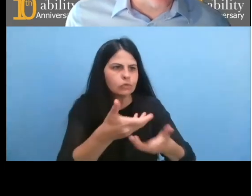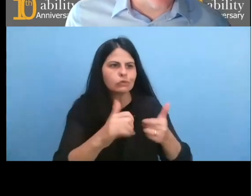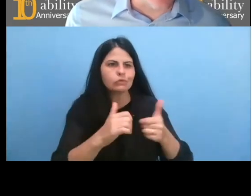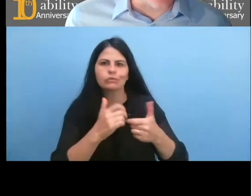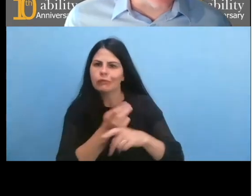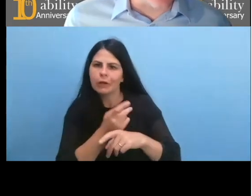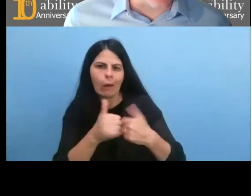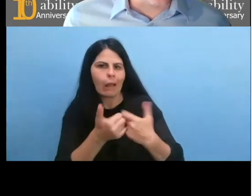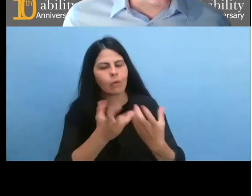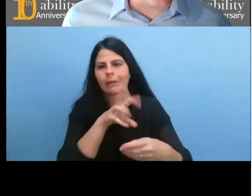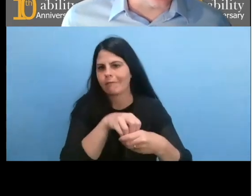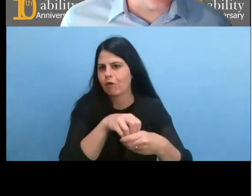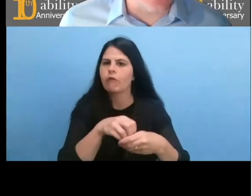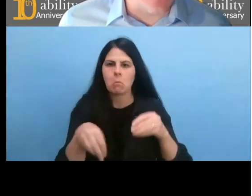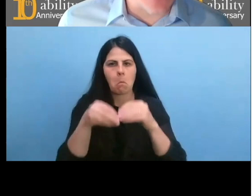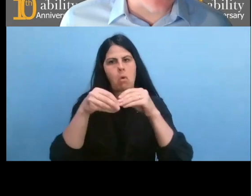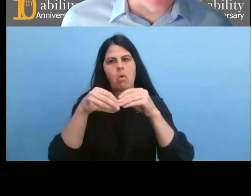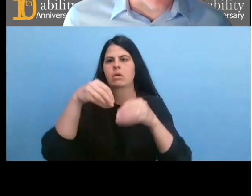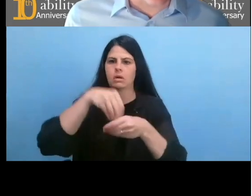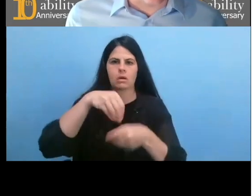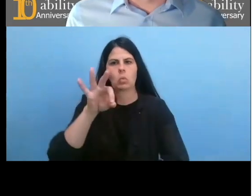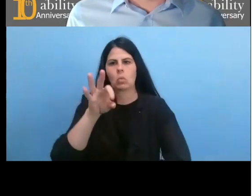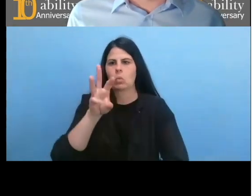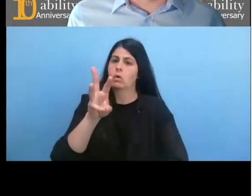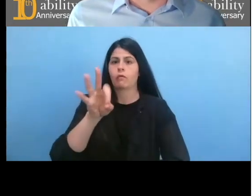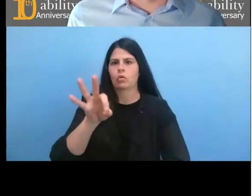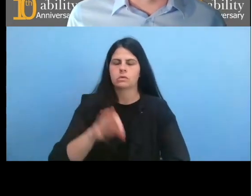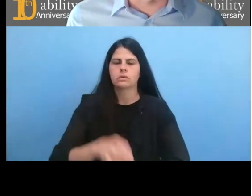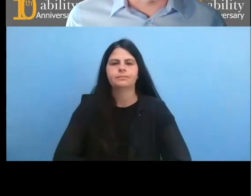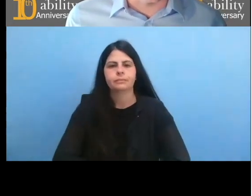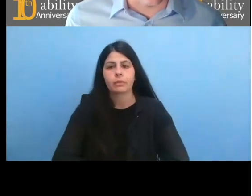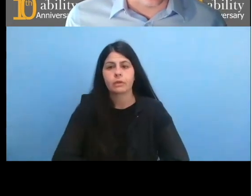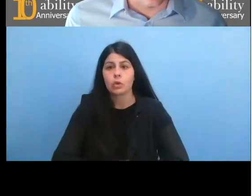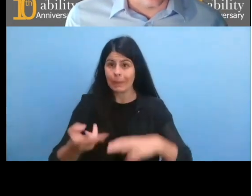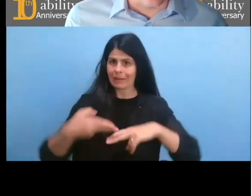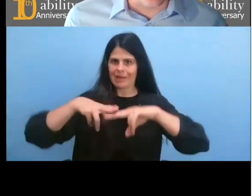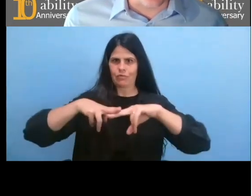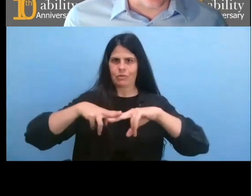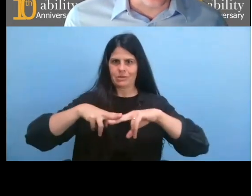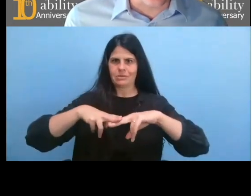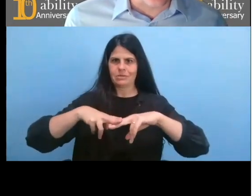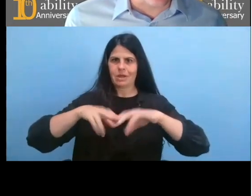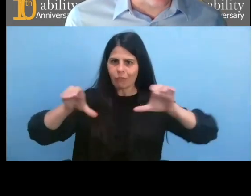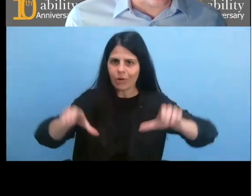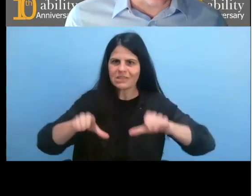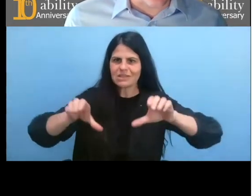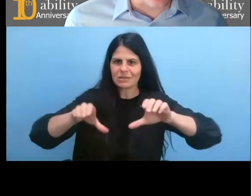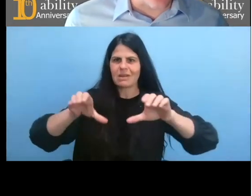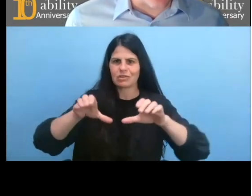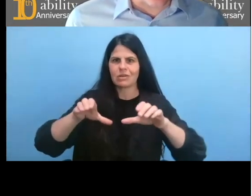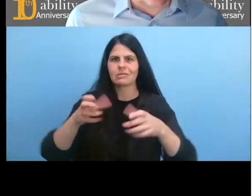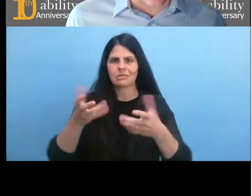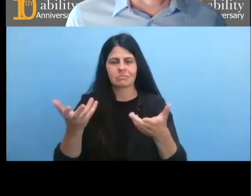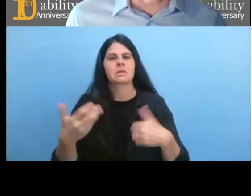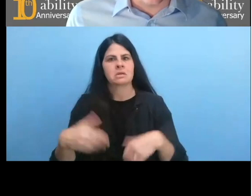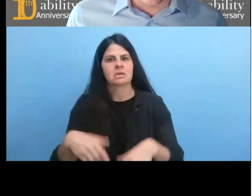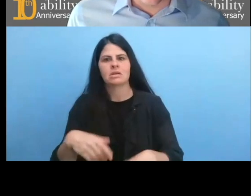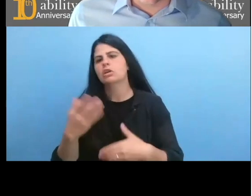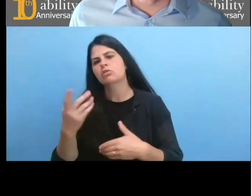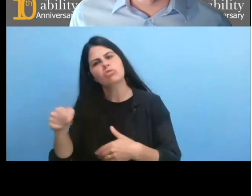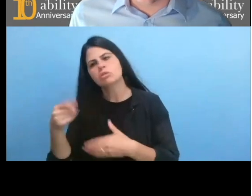But the increase in participation rate is just a part of the story. We also see that people with disabilities